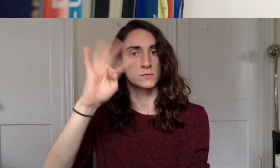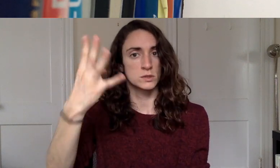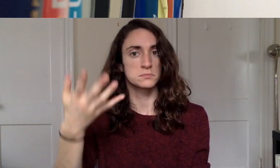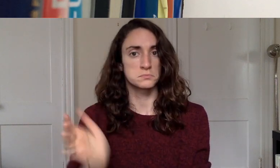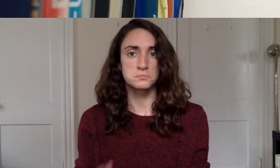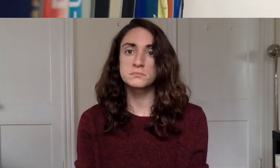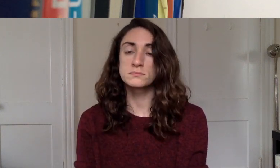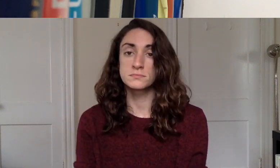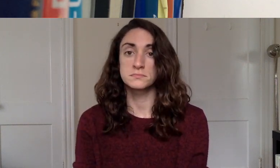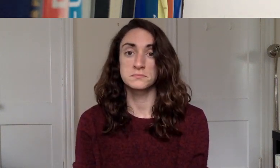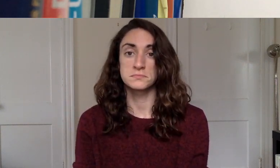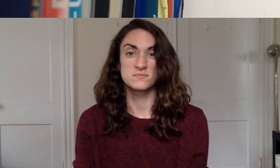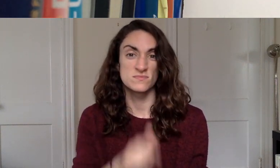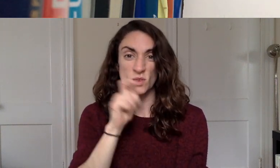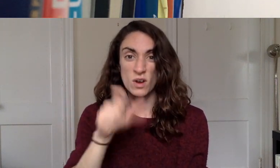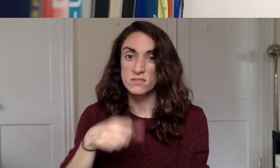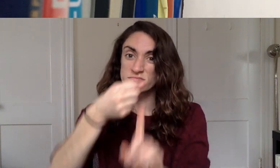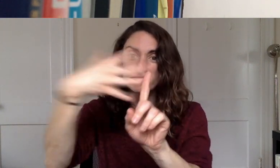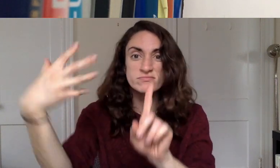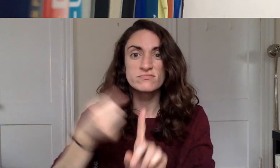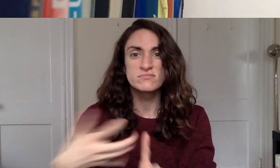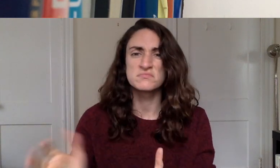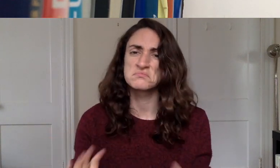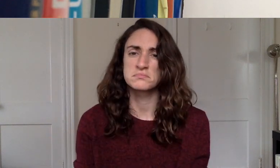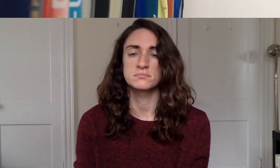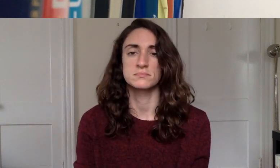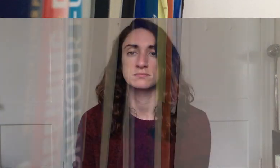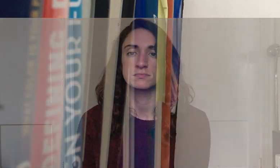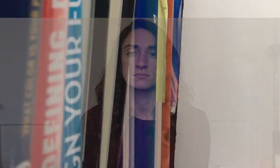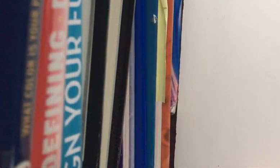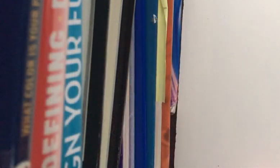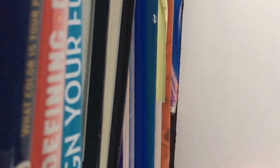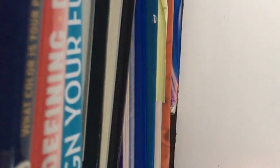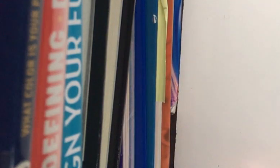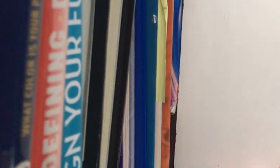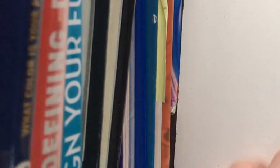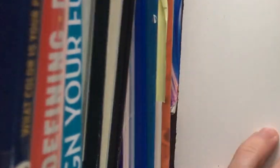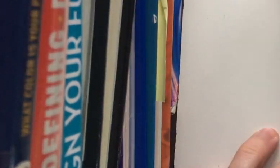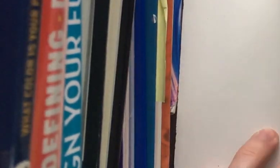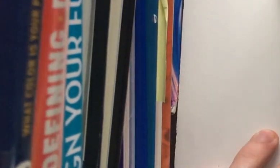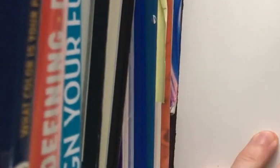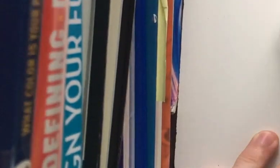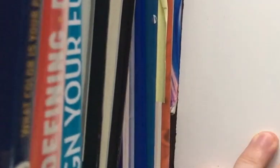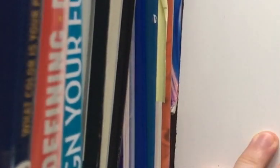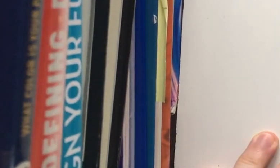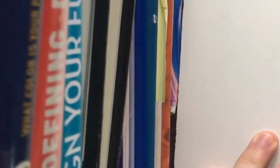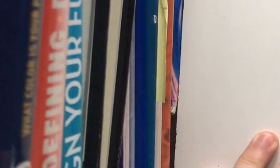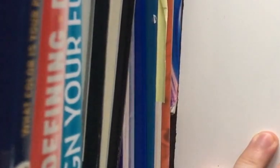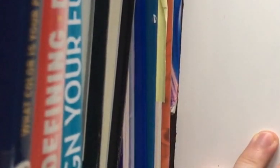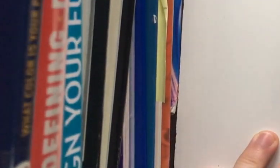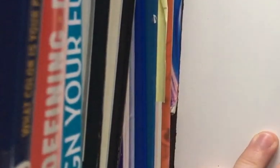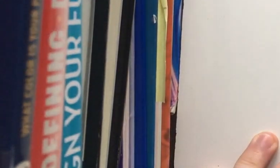exponents. 9 minus 5 gives you 4, meaning that the simplified version is x to the 4th.